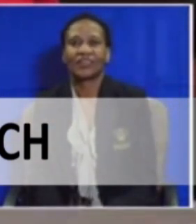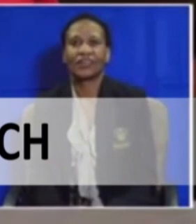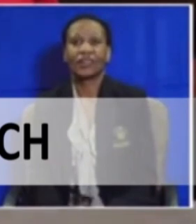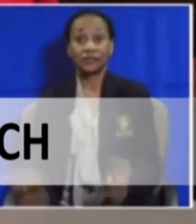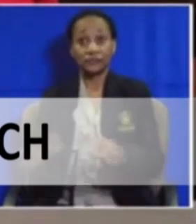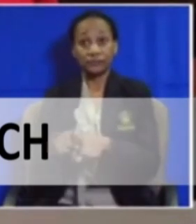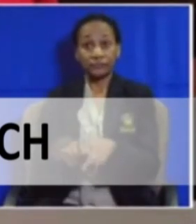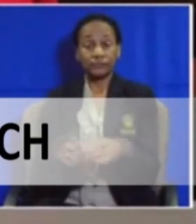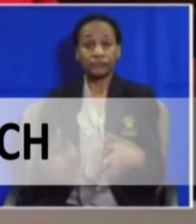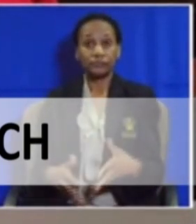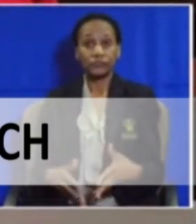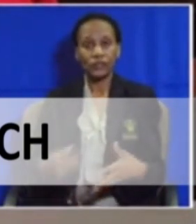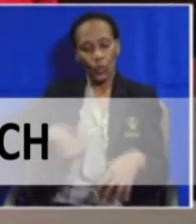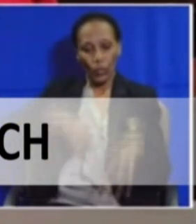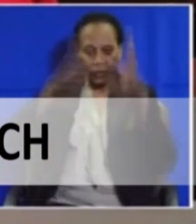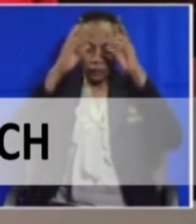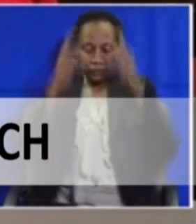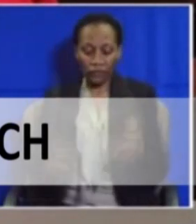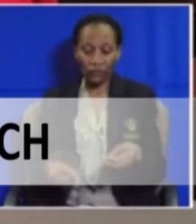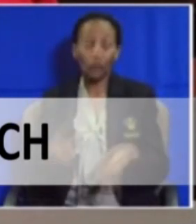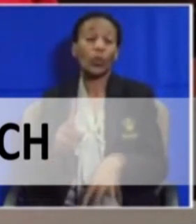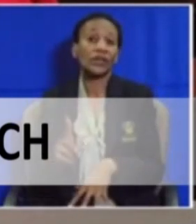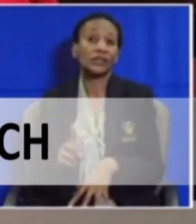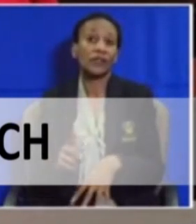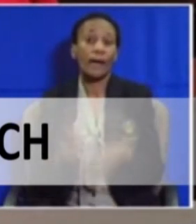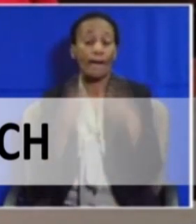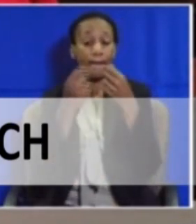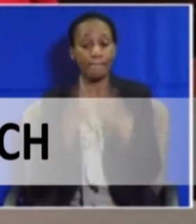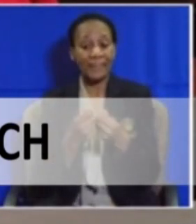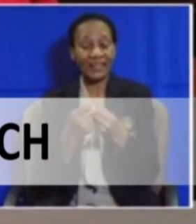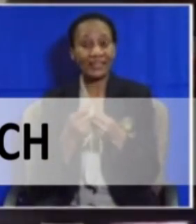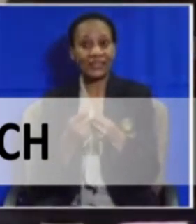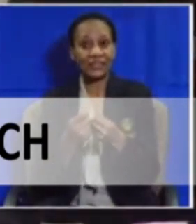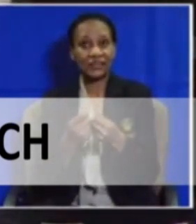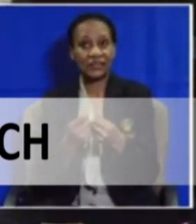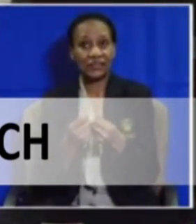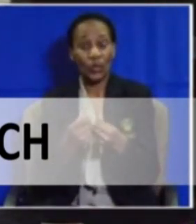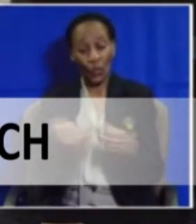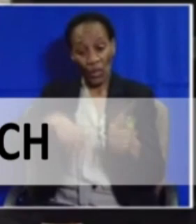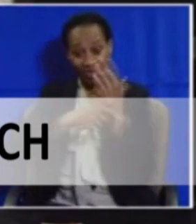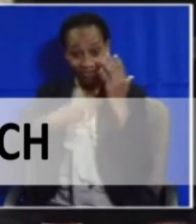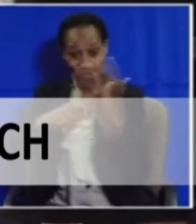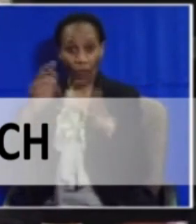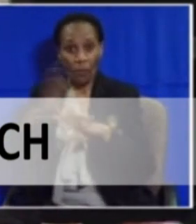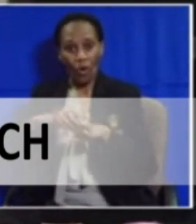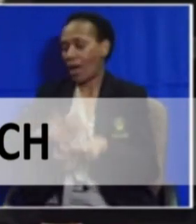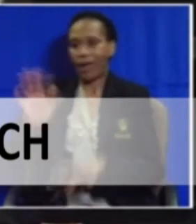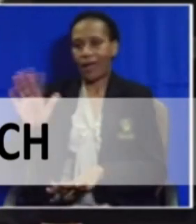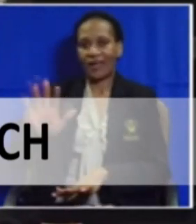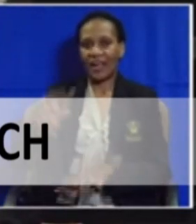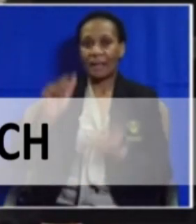Accordingly, we have decided to keep money in the pockets of South Africans.